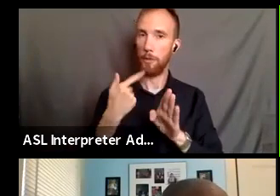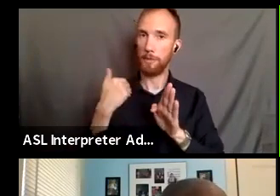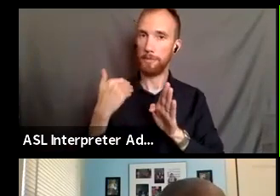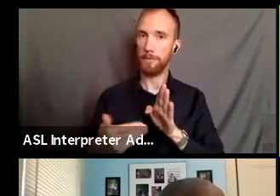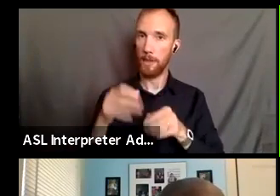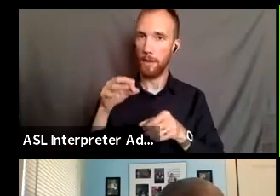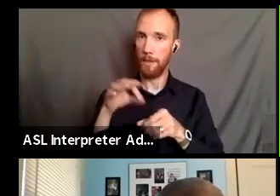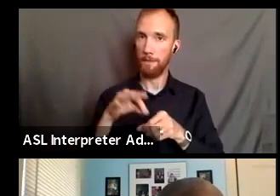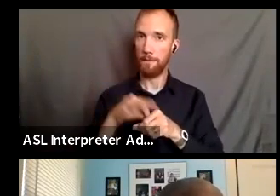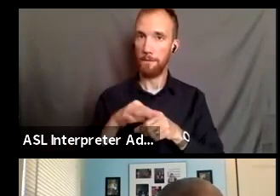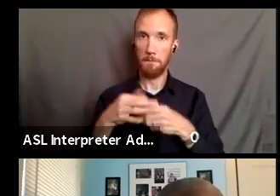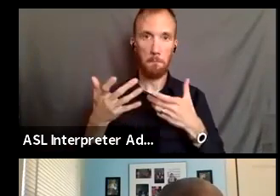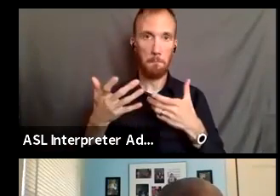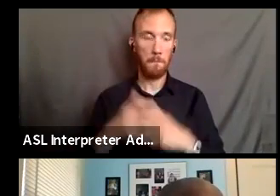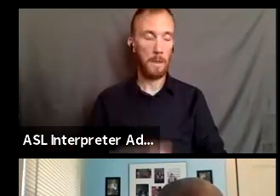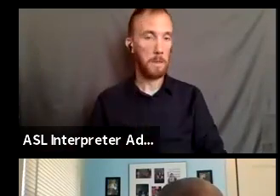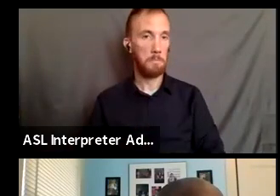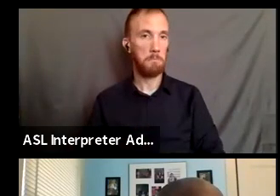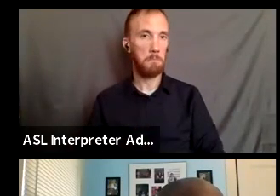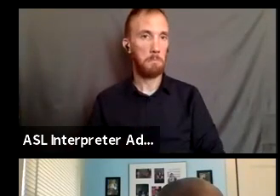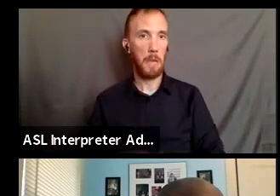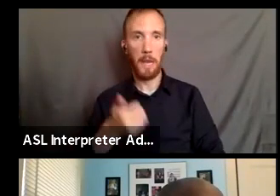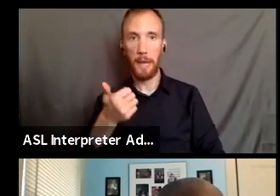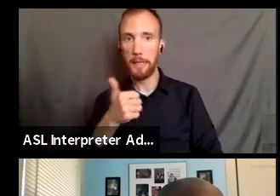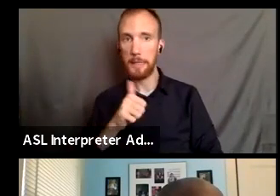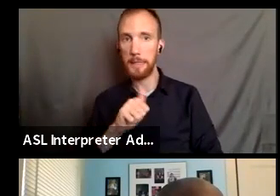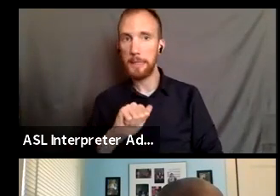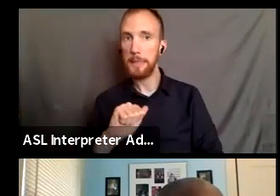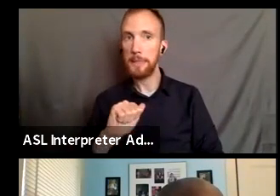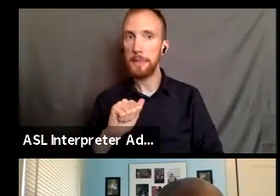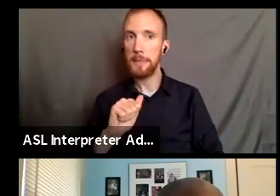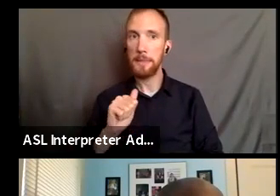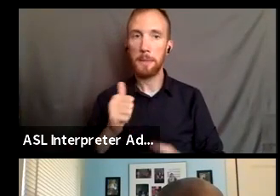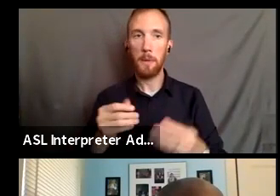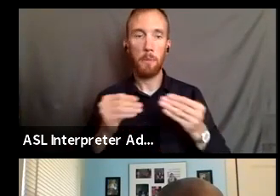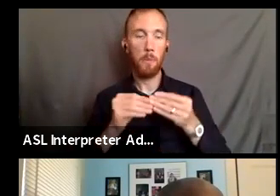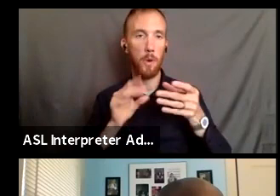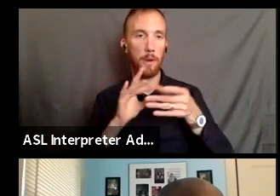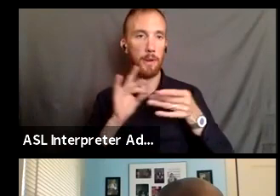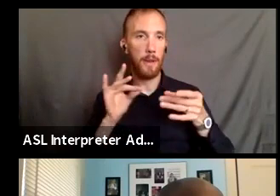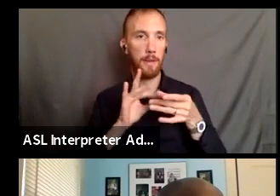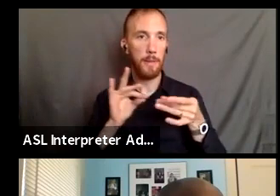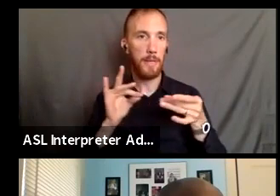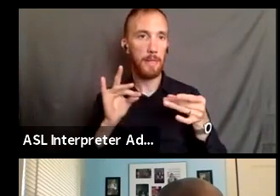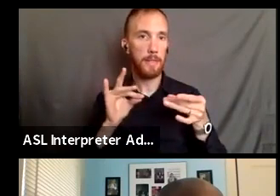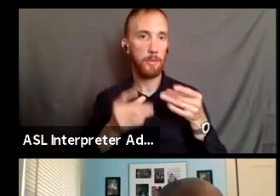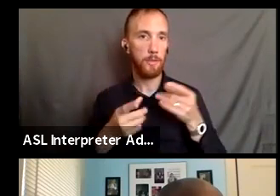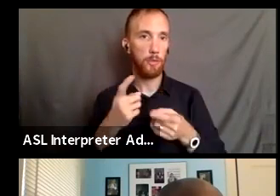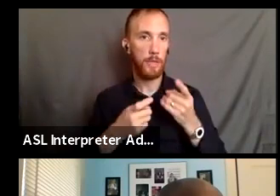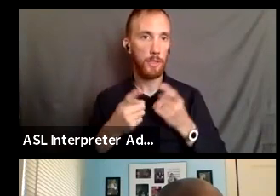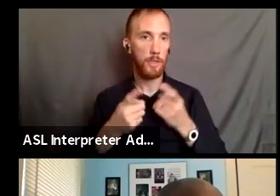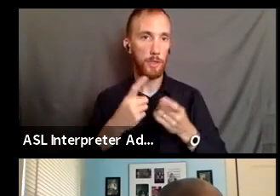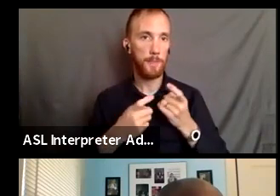matter uh any more comments or questions